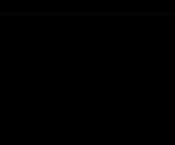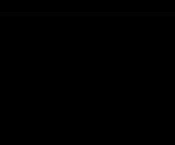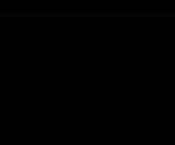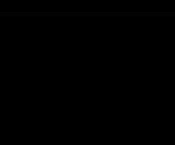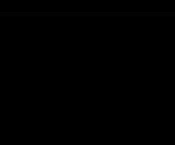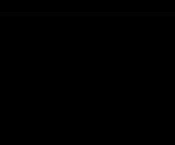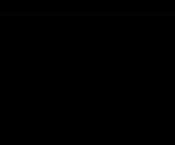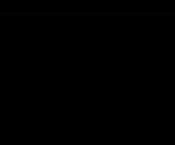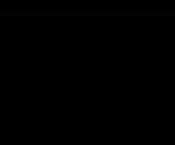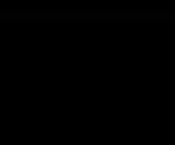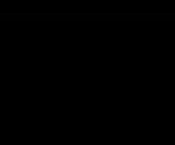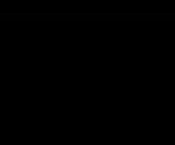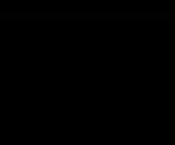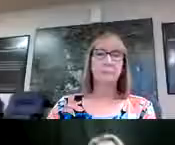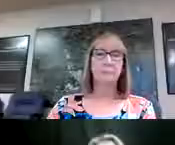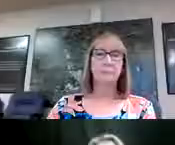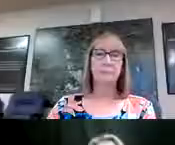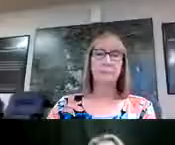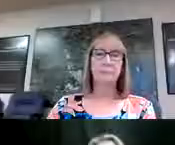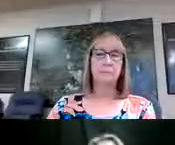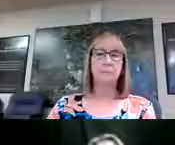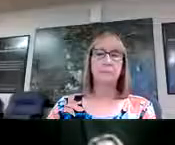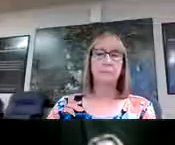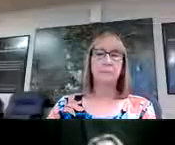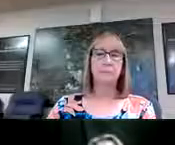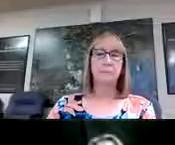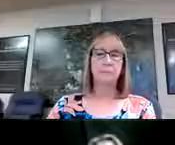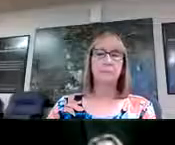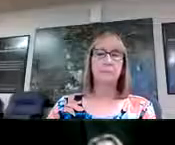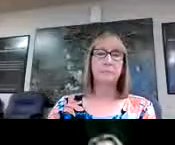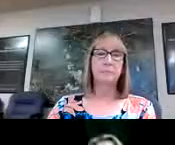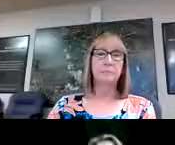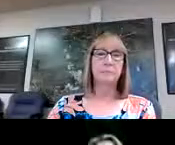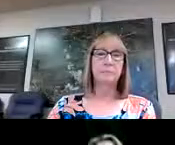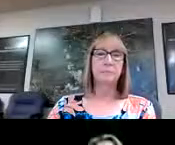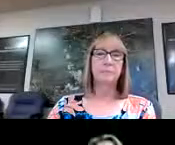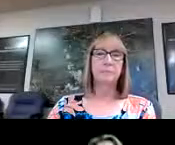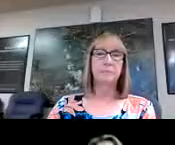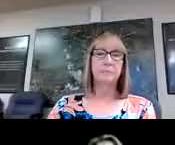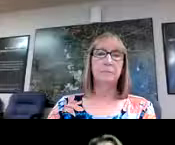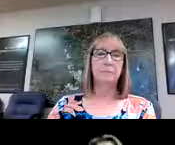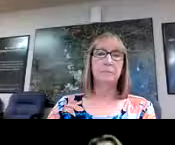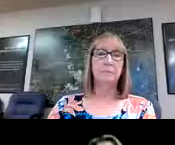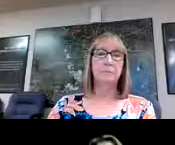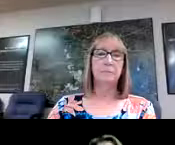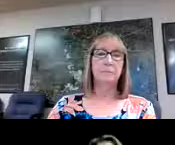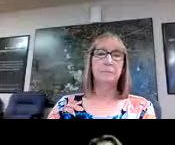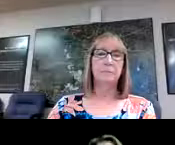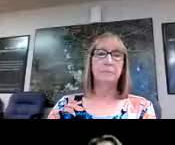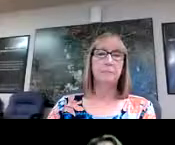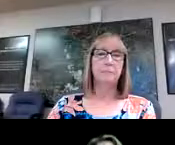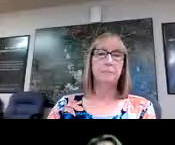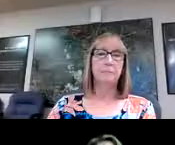The diversity and variety of materials and input possibilities are what you're really looking